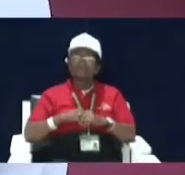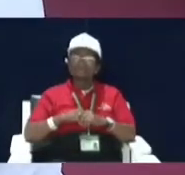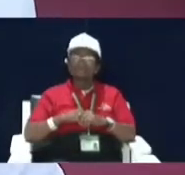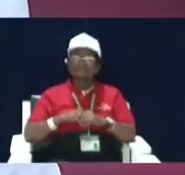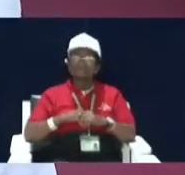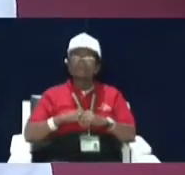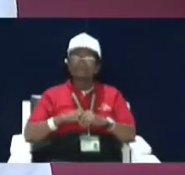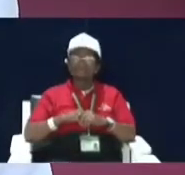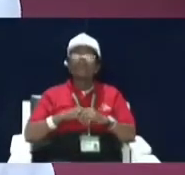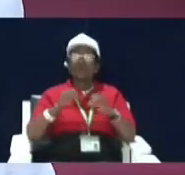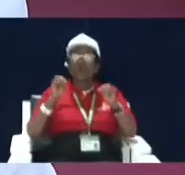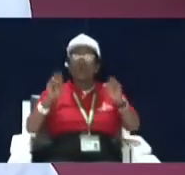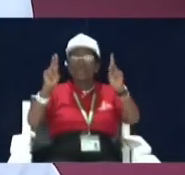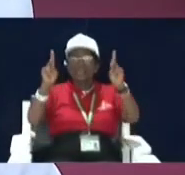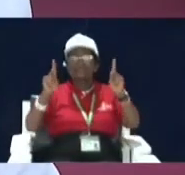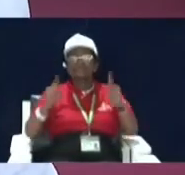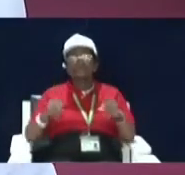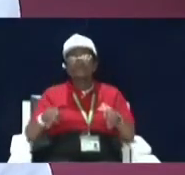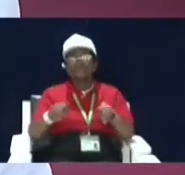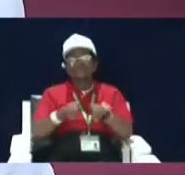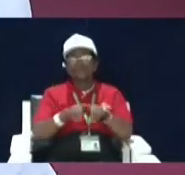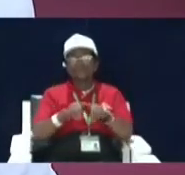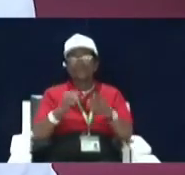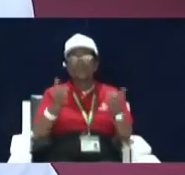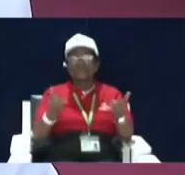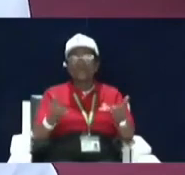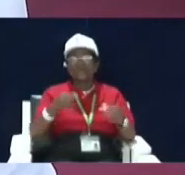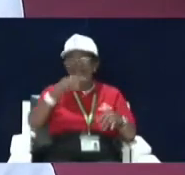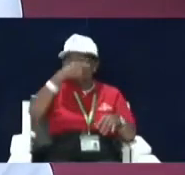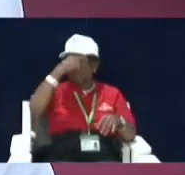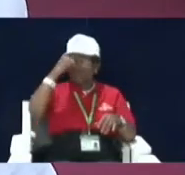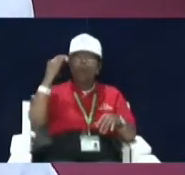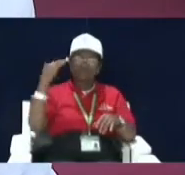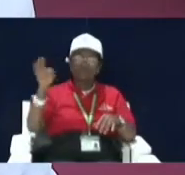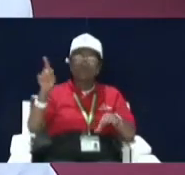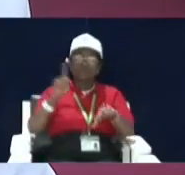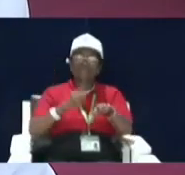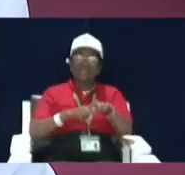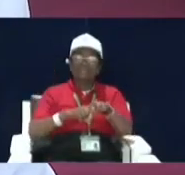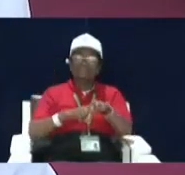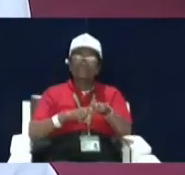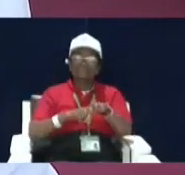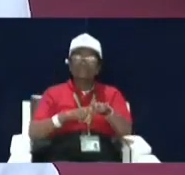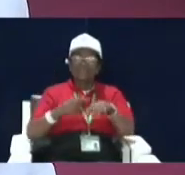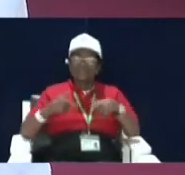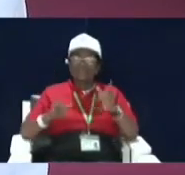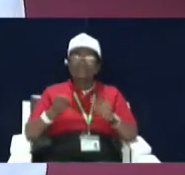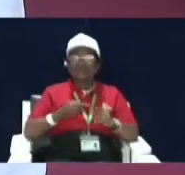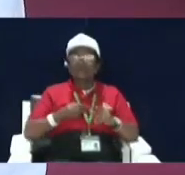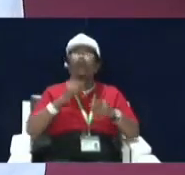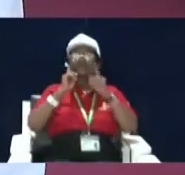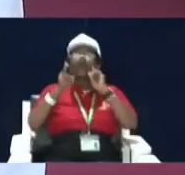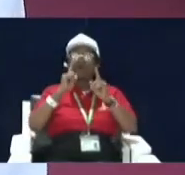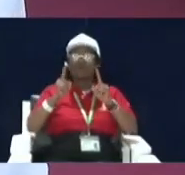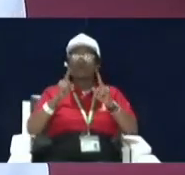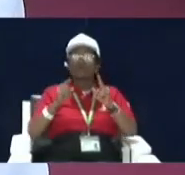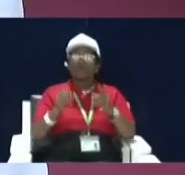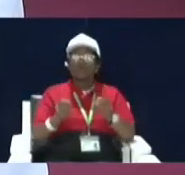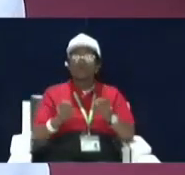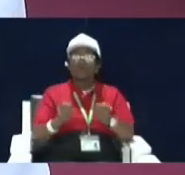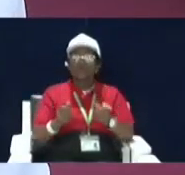Okay, now, so let, because of time, let's talk quickly about wonder